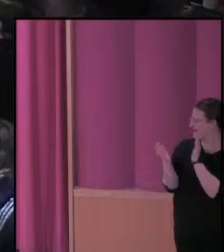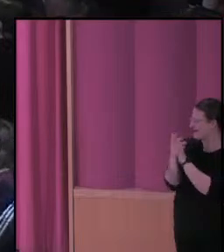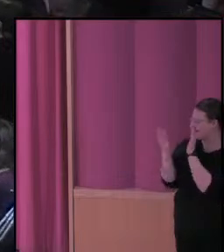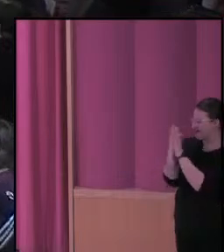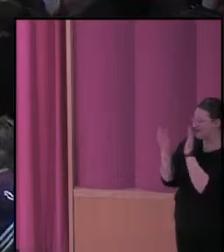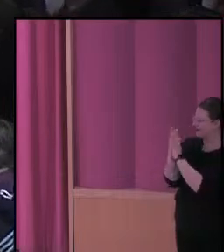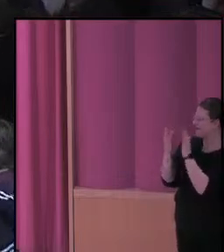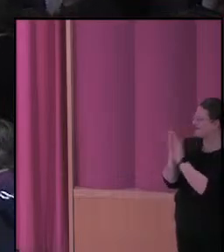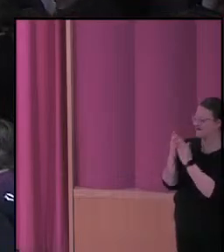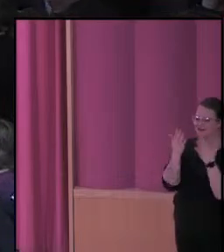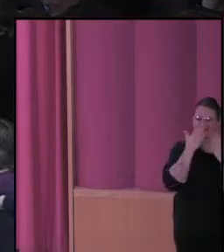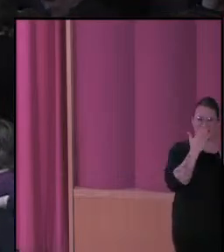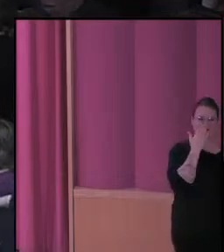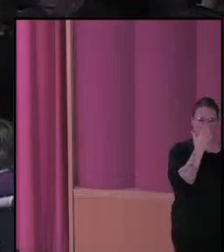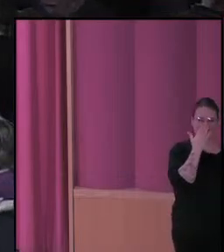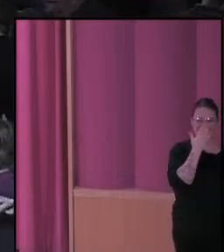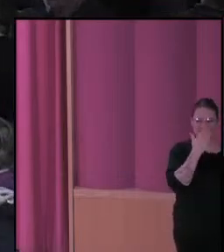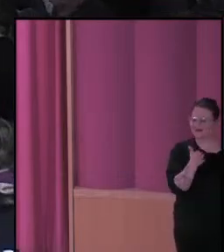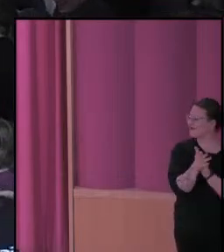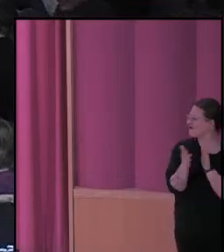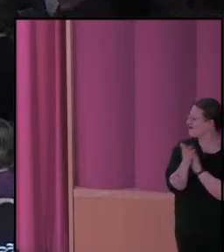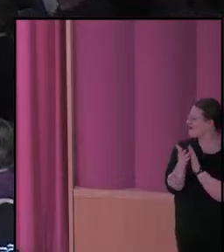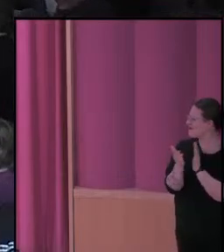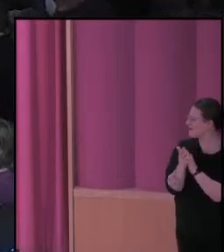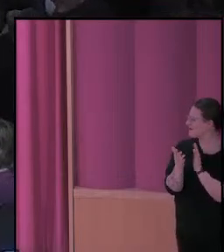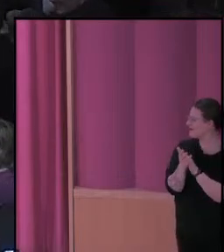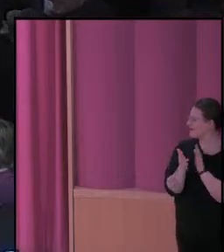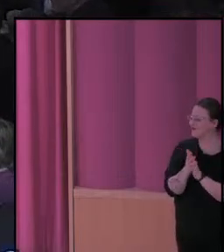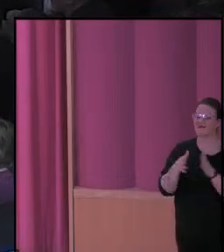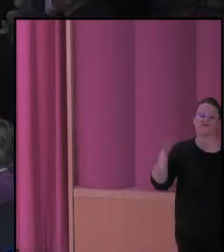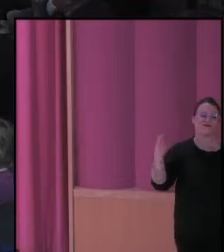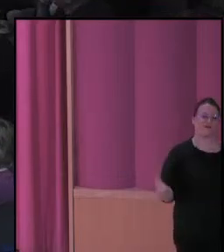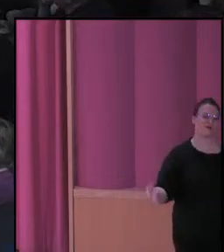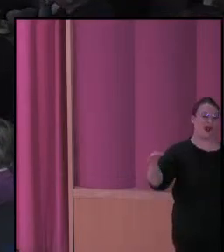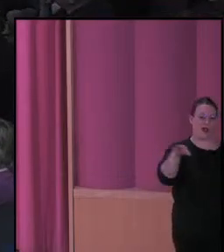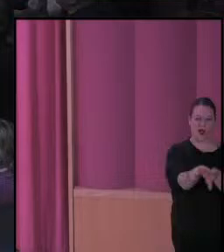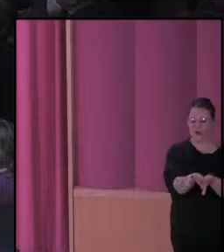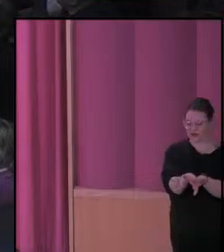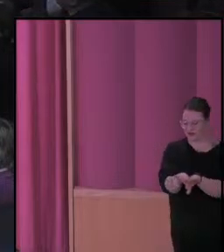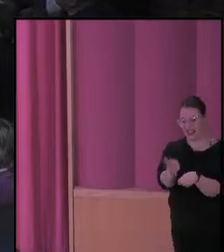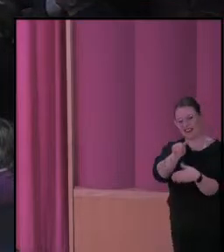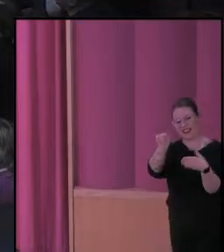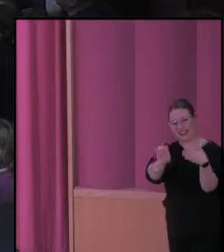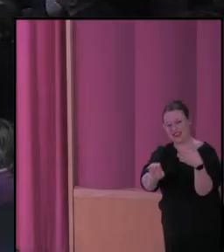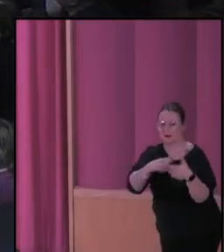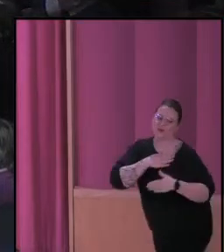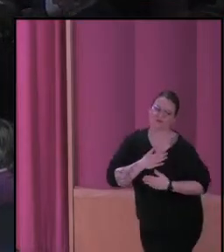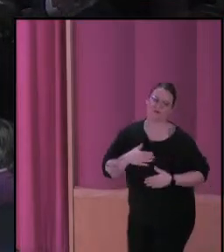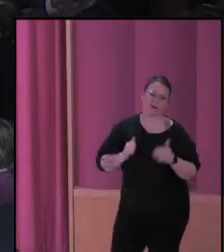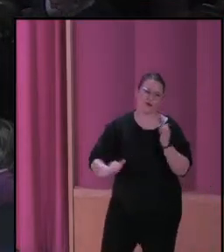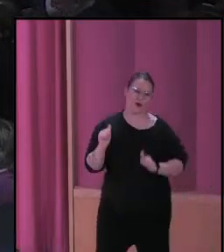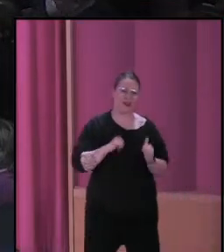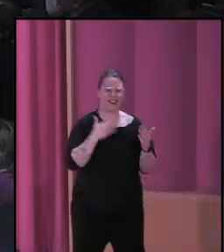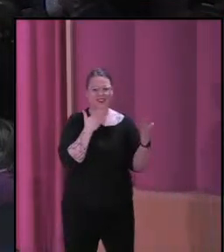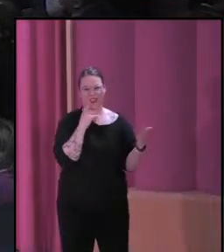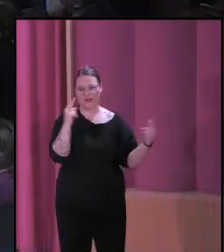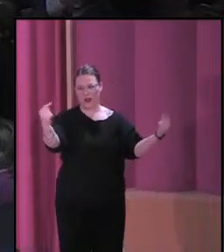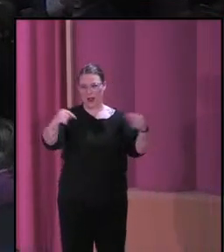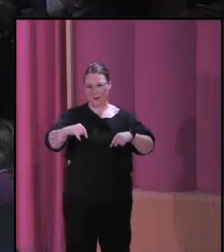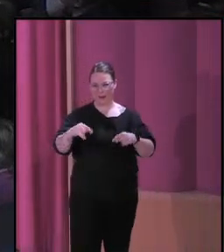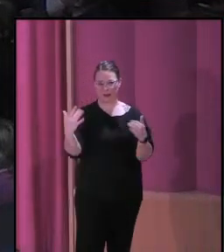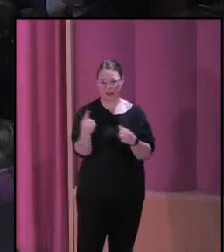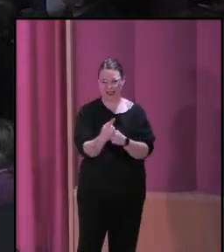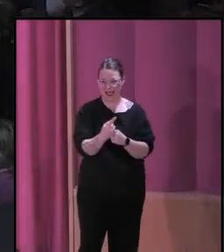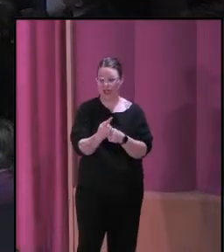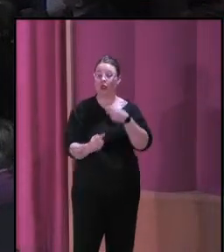Thank you so much. Well, folks, that brings us to the end of my show. It's been a pleasure to perform here for you. Thank you all so much for coming.